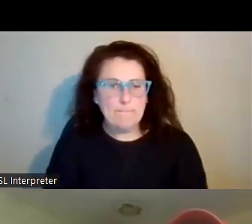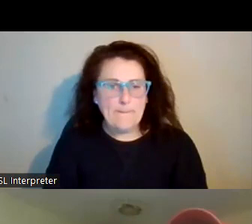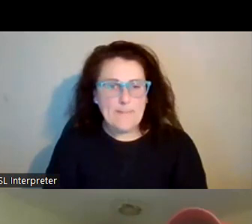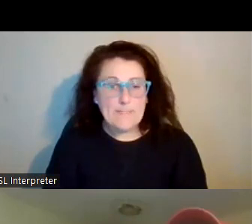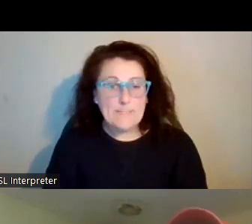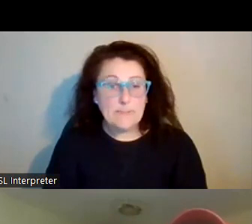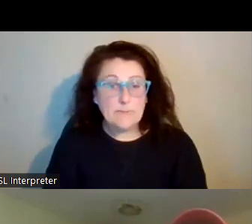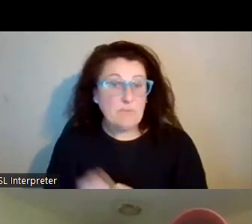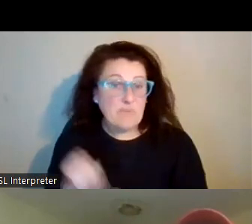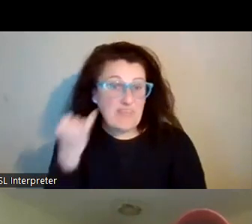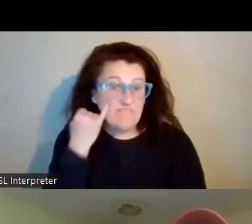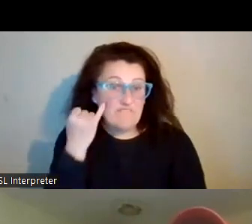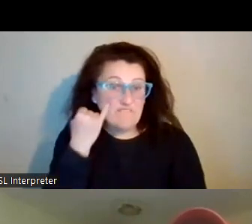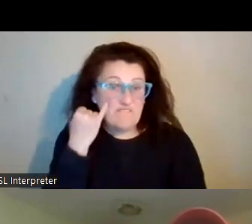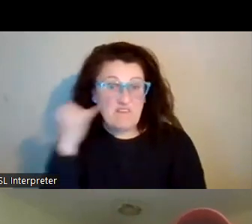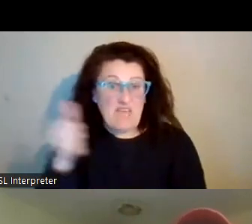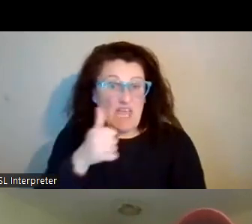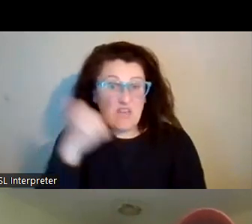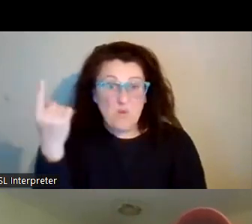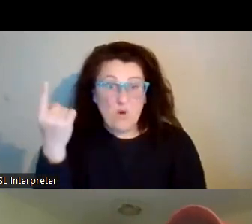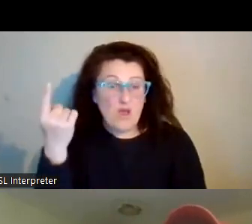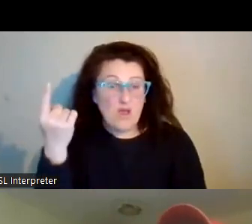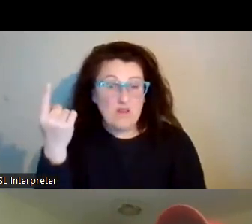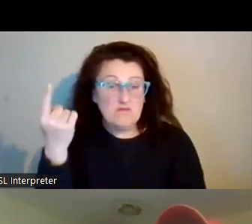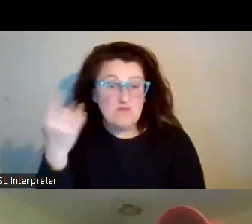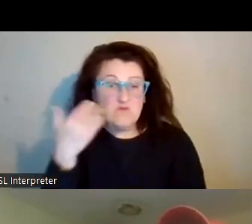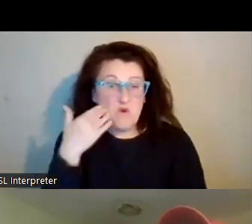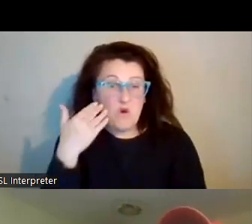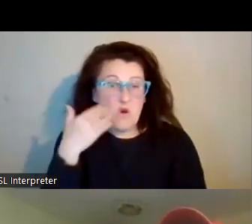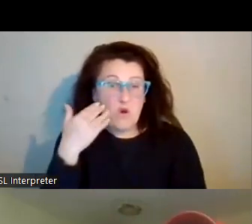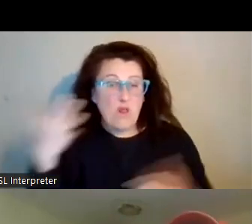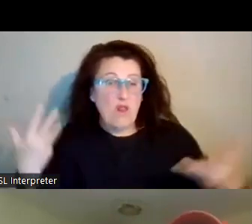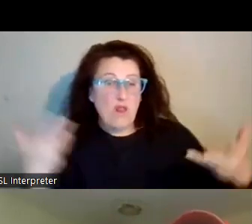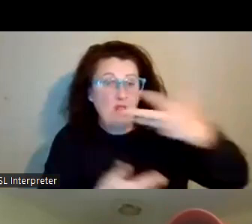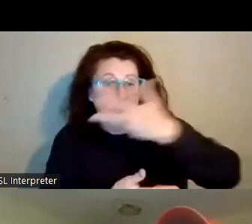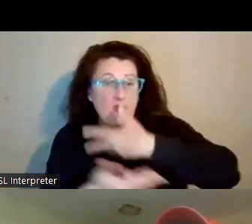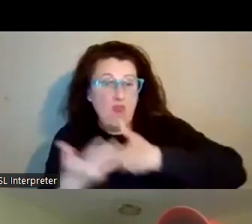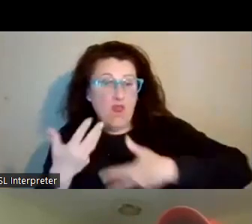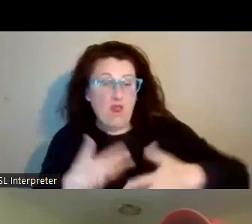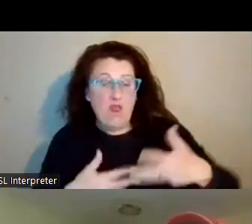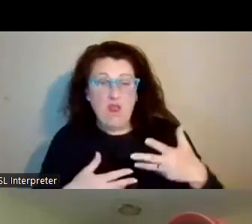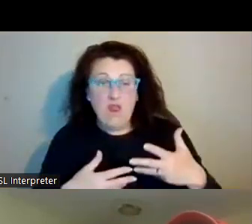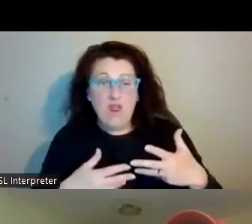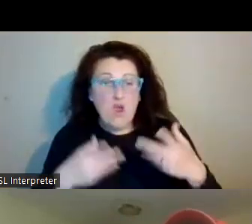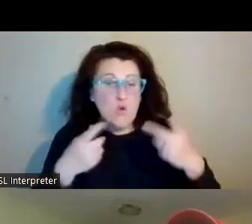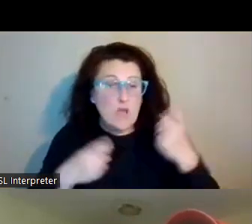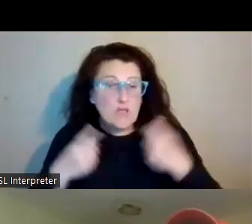So if you have, if anyone or anyone who knows anyone at any point has any questions, I'm available